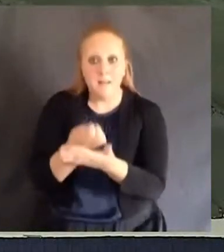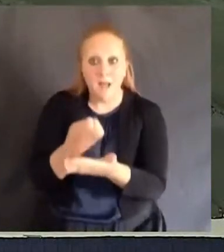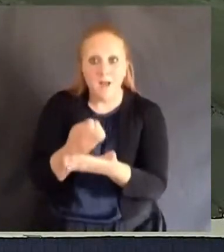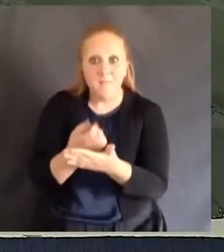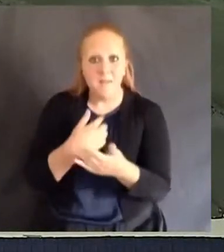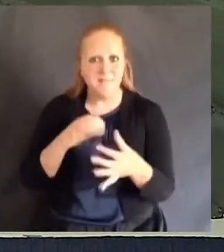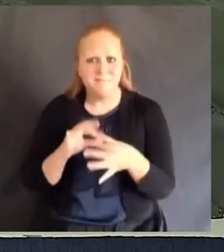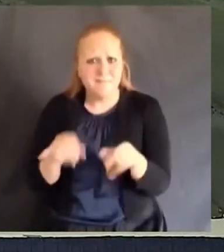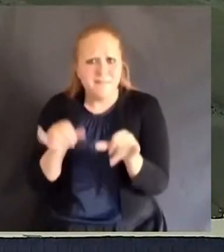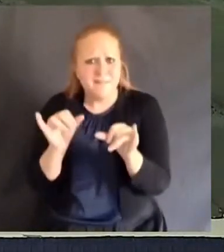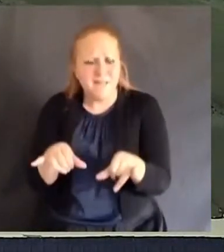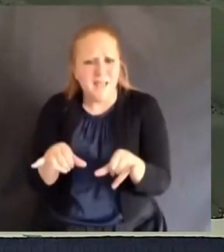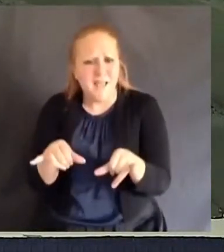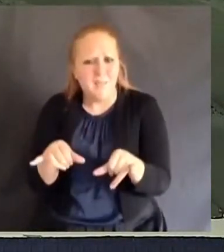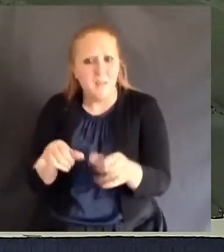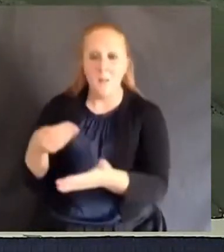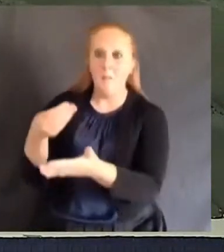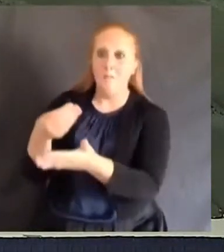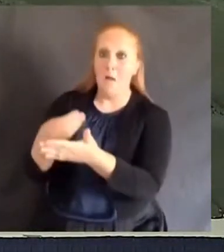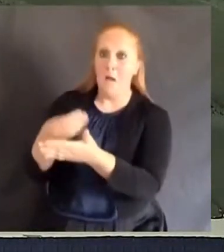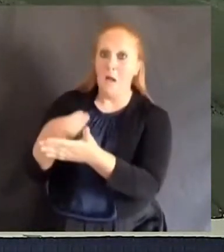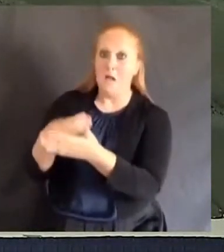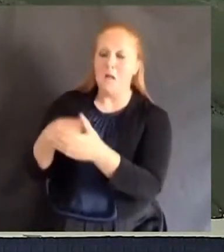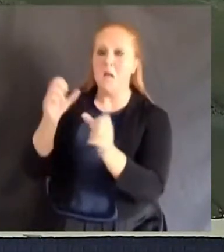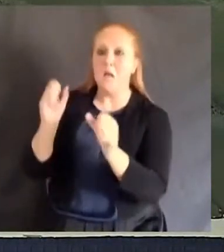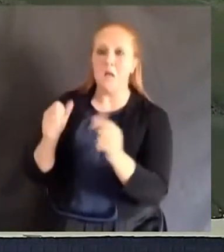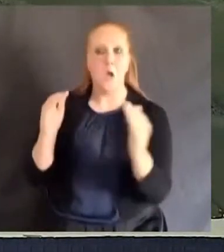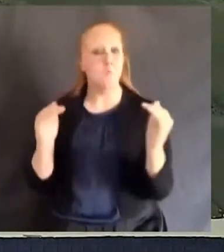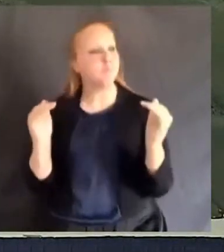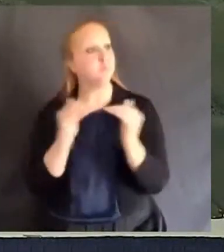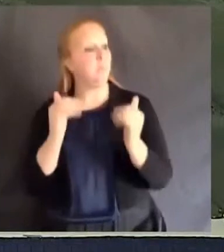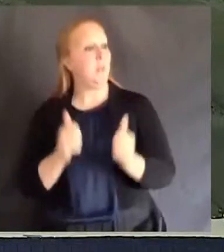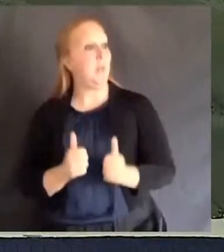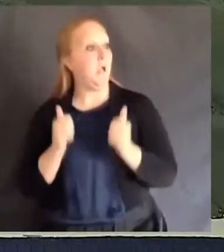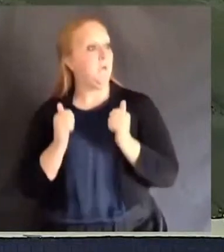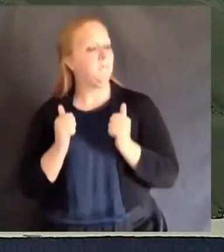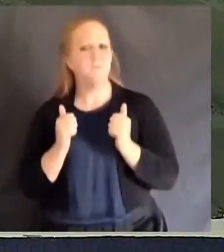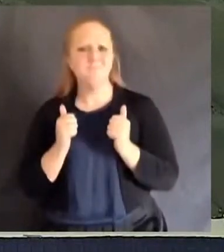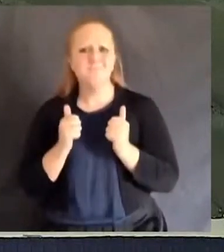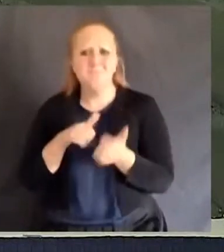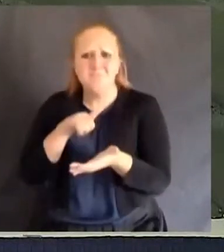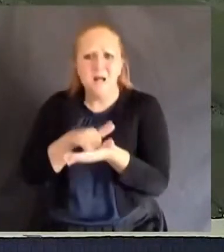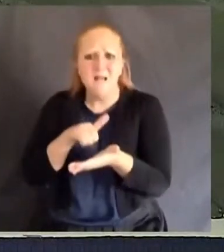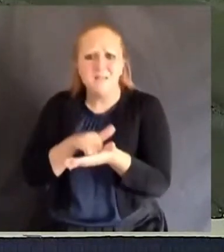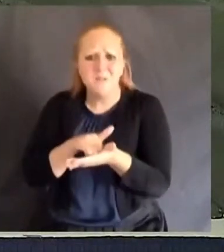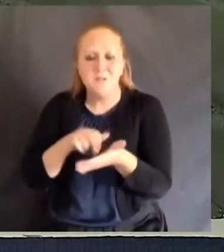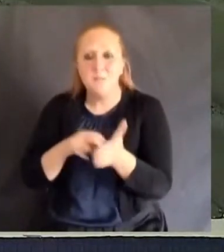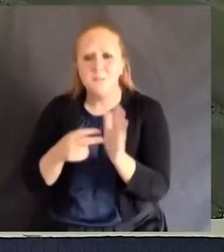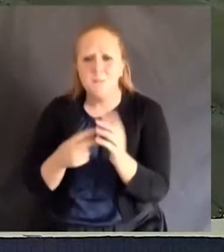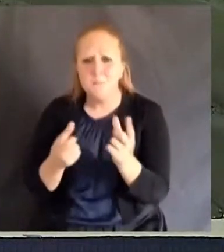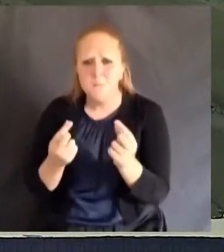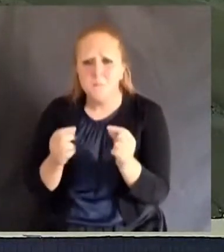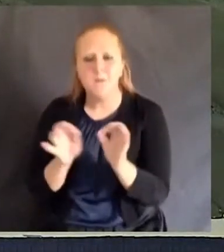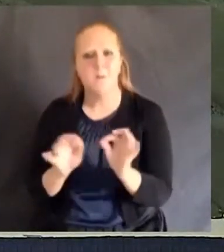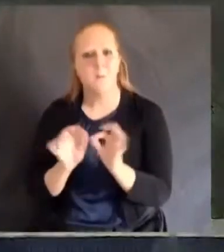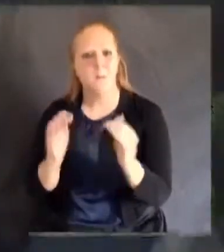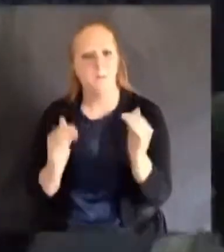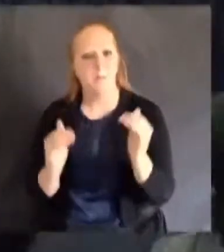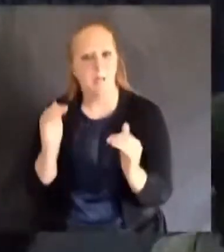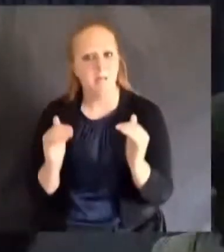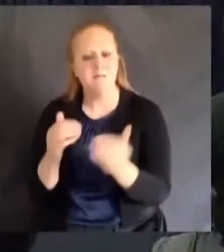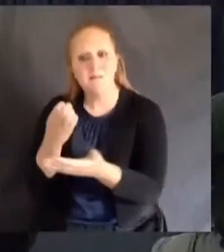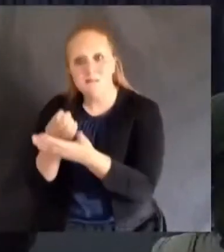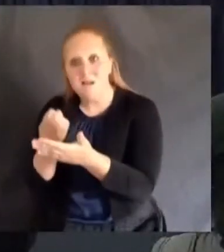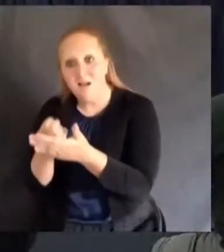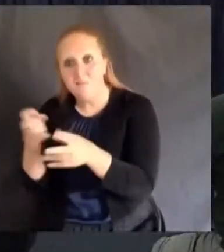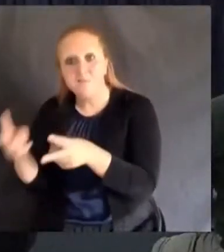planet that can pay for a life, as far as I'm concerned. So it's a balance. And the same is with schools. So I just wonder